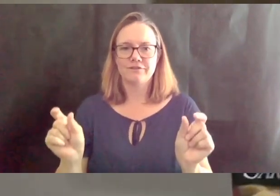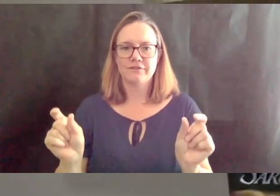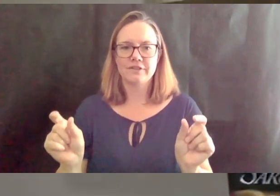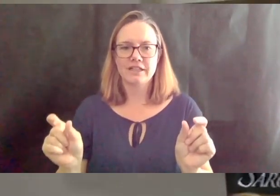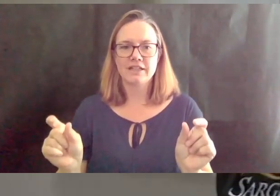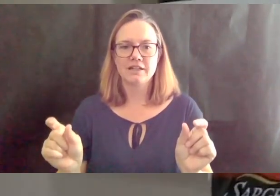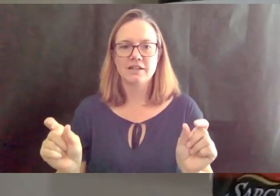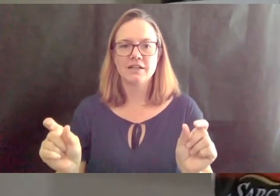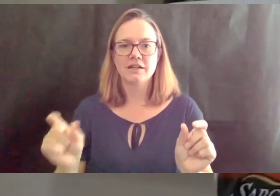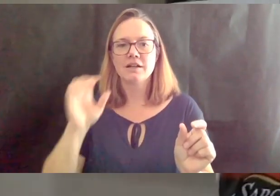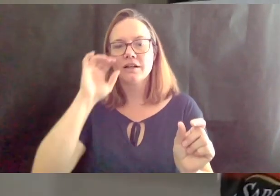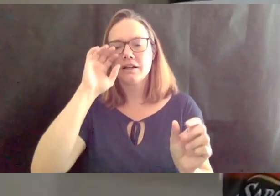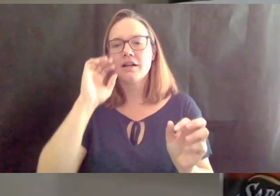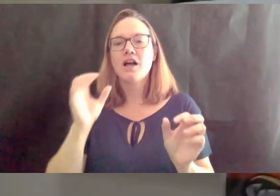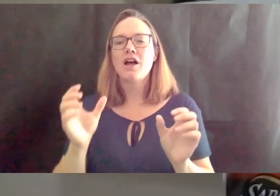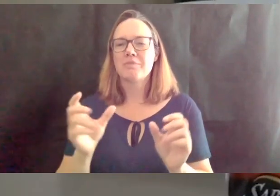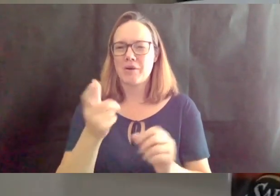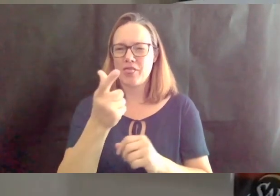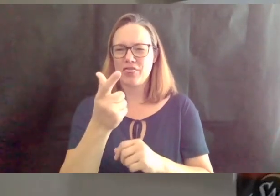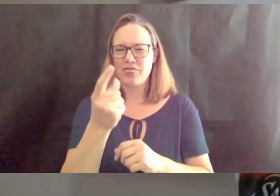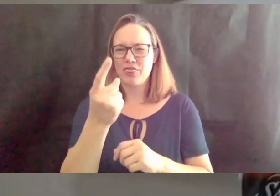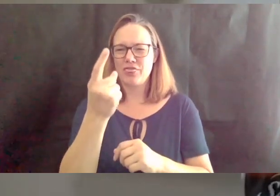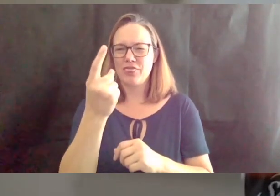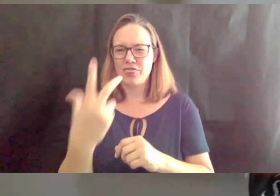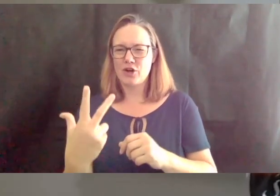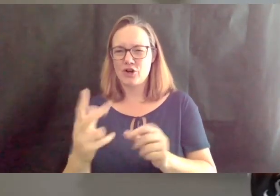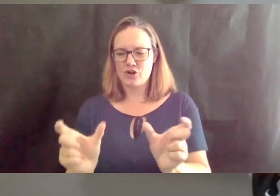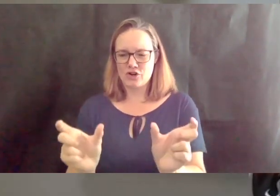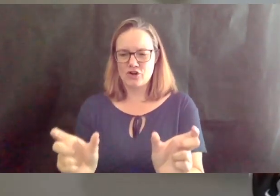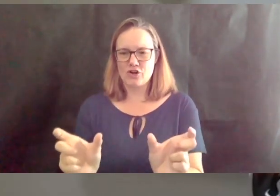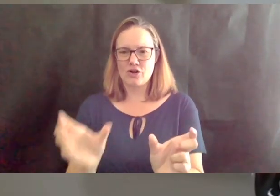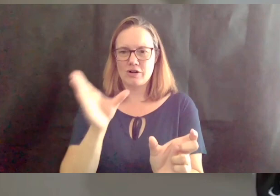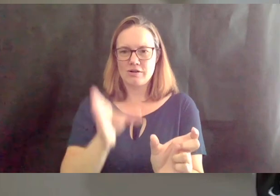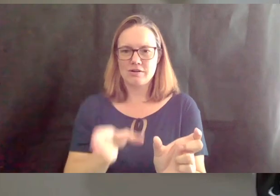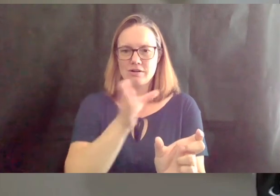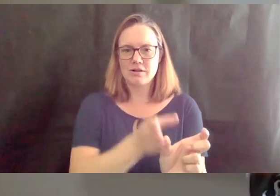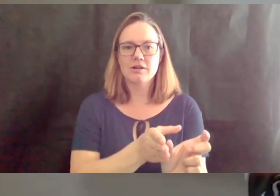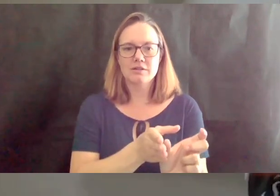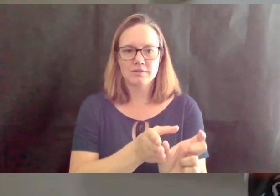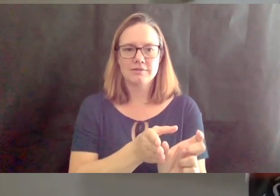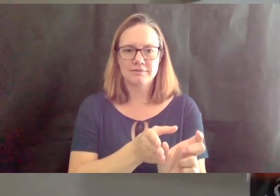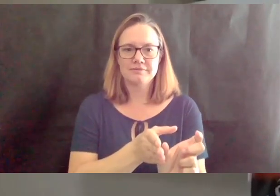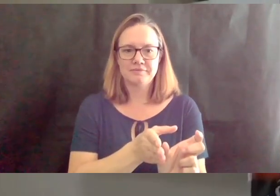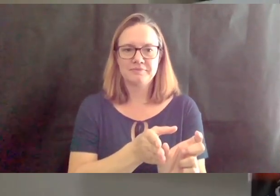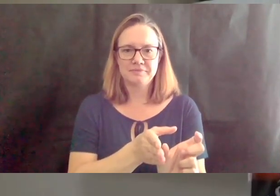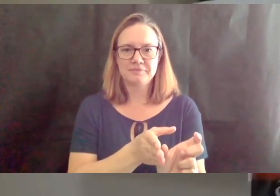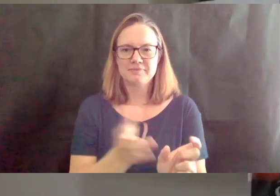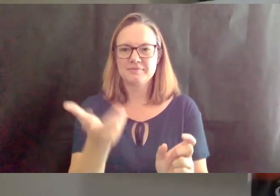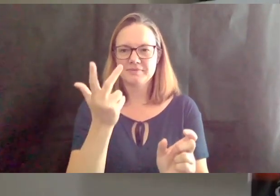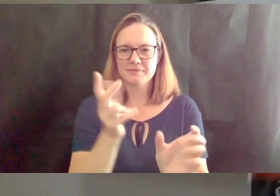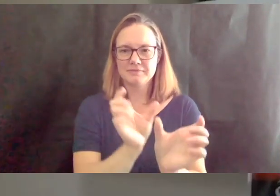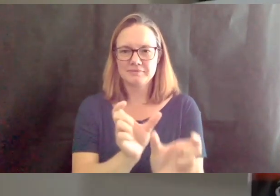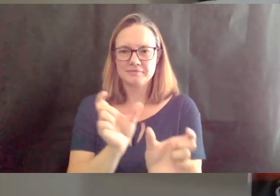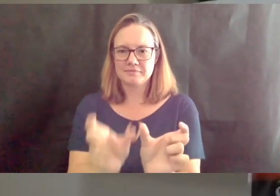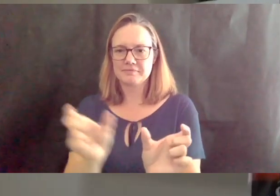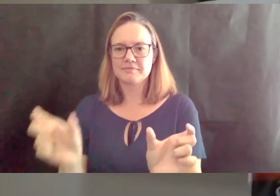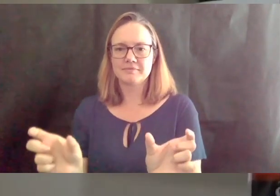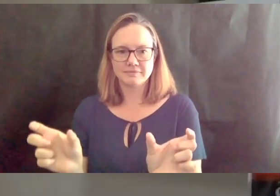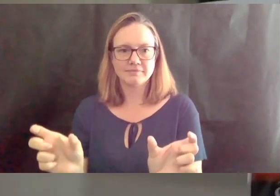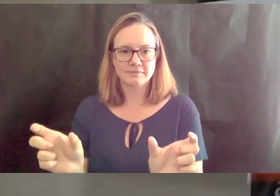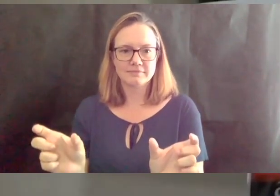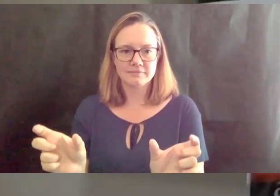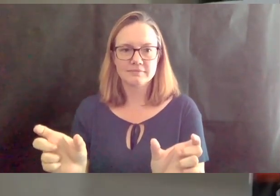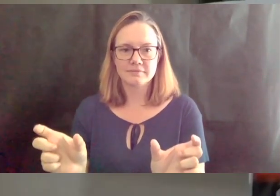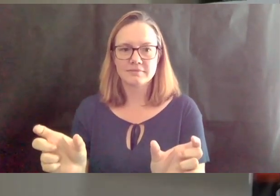And we're going to sort of section off into thirds here. So there, right there. And then each of these